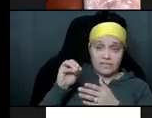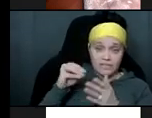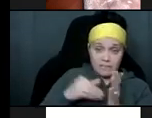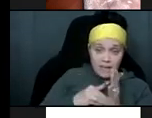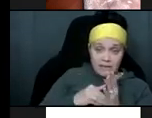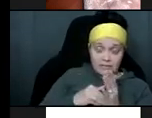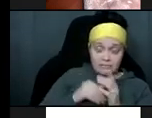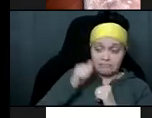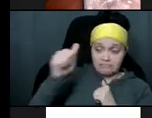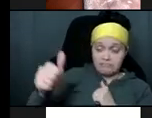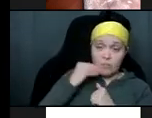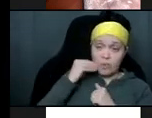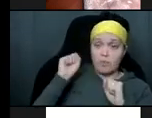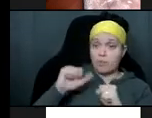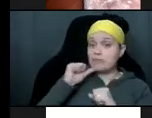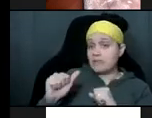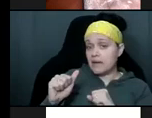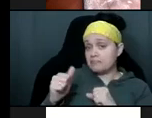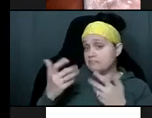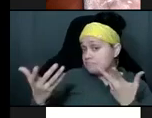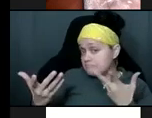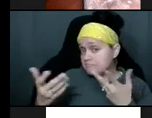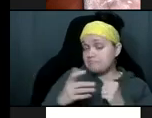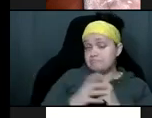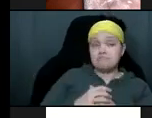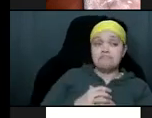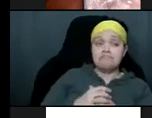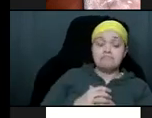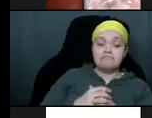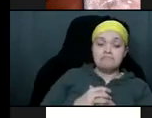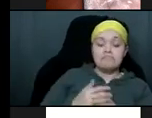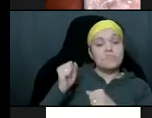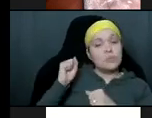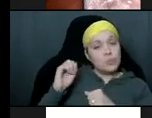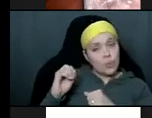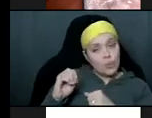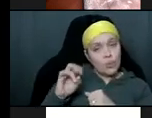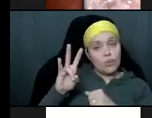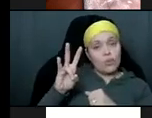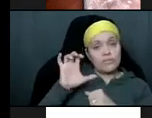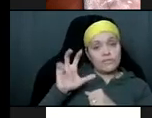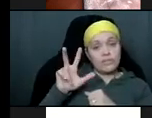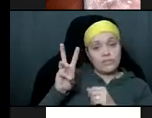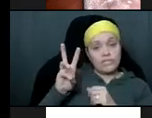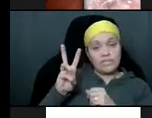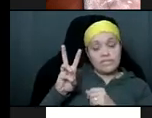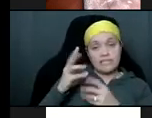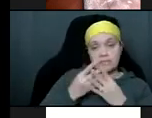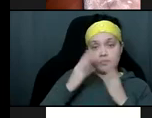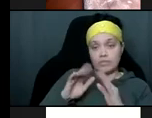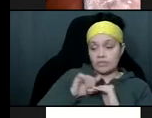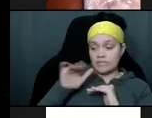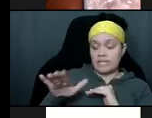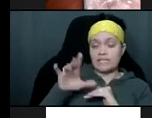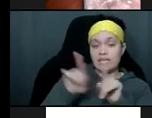from home? Maybe even. All right, so 736 convicts sent away. And of course, they